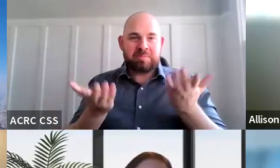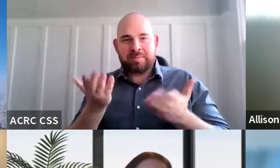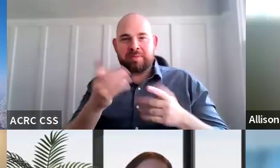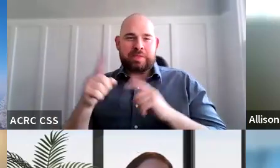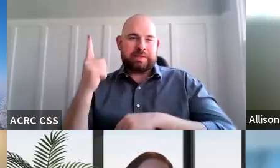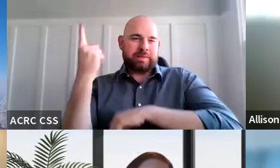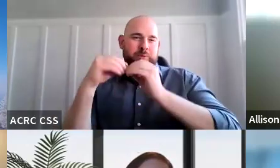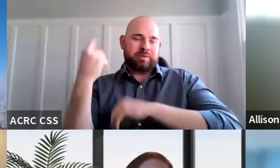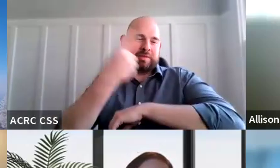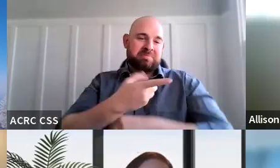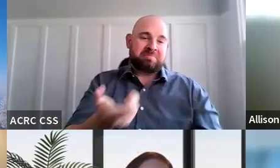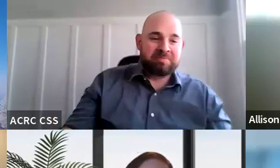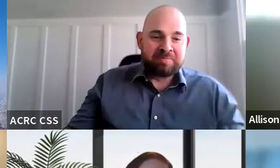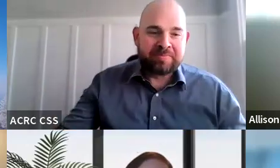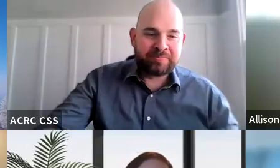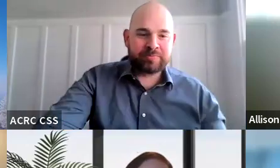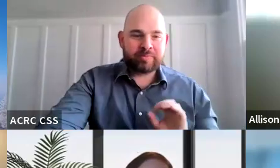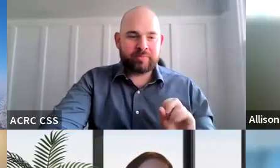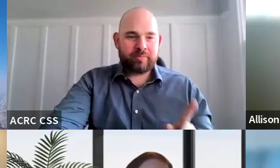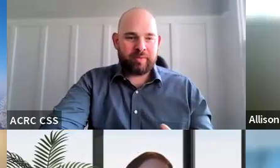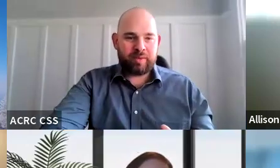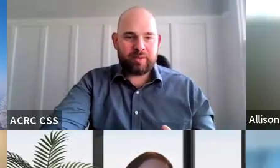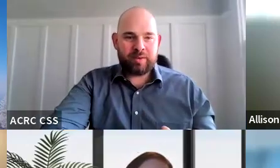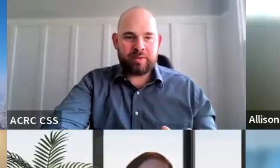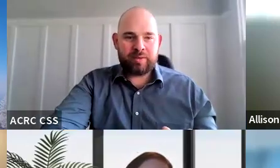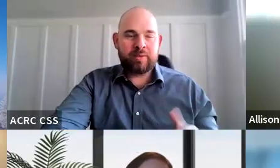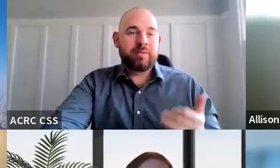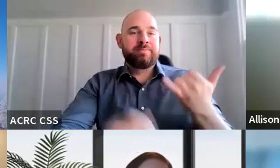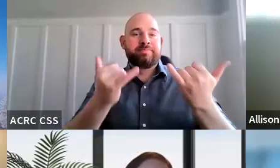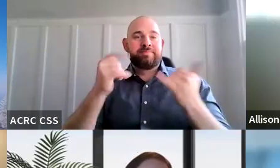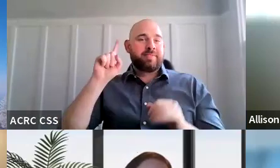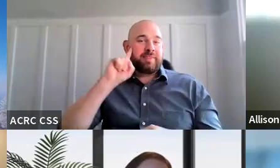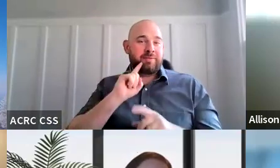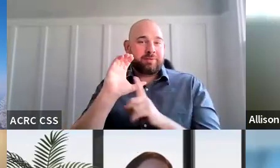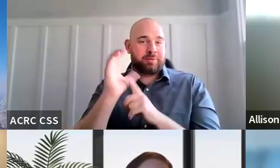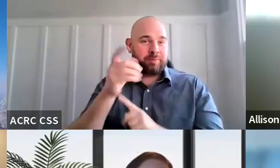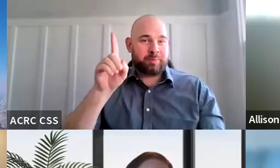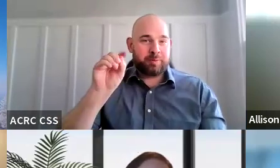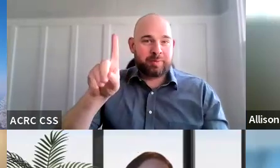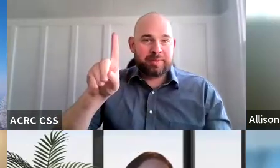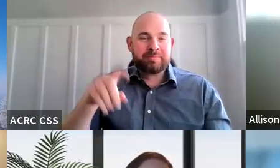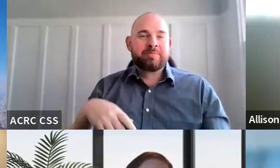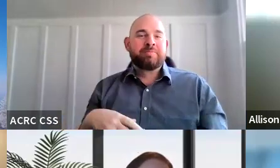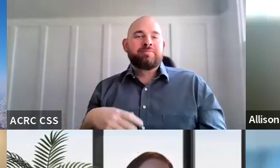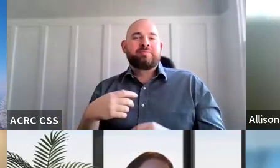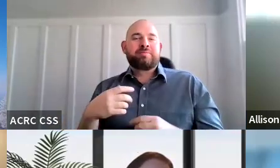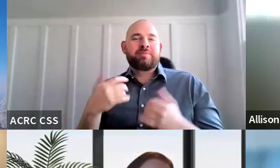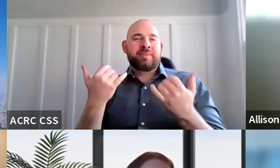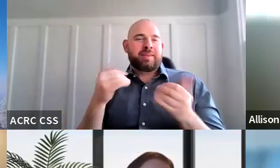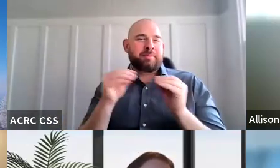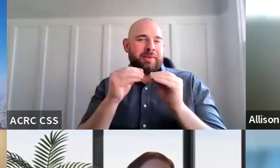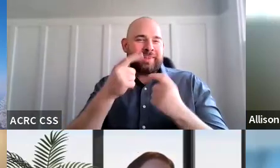Yeah, it does kind of look like a clock. It's interesting, even though they're days of the week, not times. That's okay. Okay, Deaf